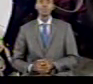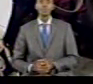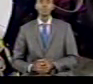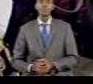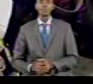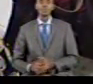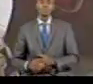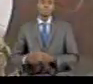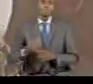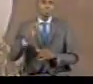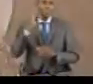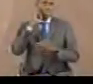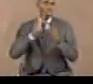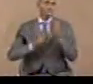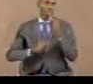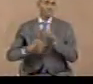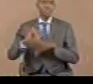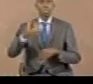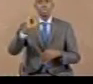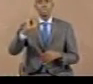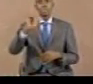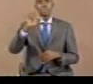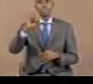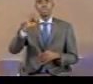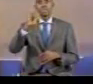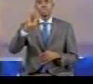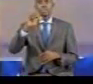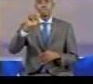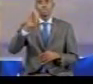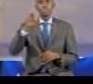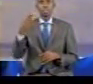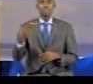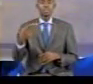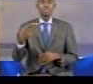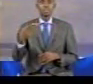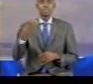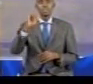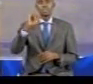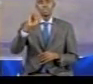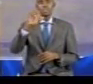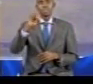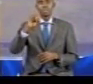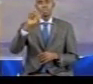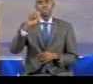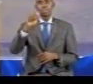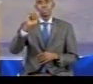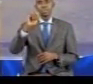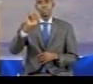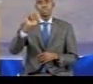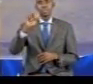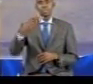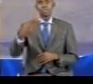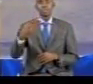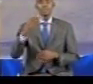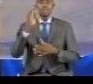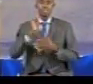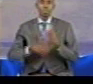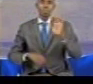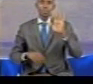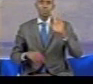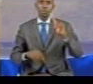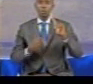Isaiah chapter 51. I'm reading from verse 7. Isaiah chapter 51, verse